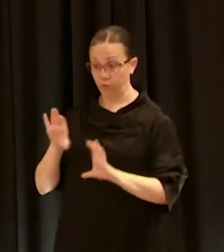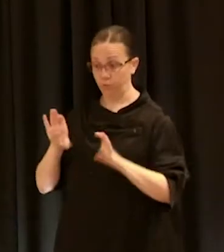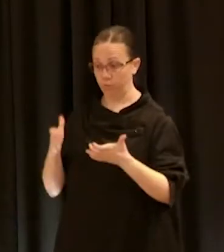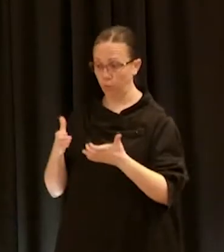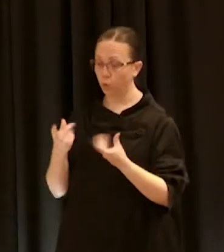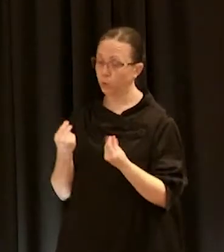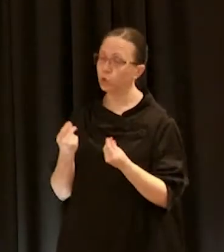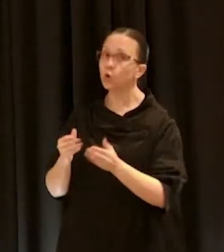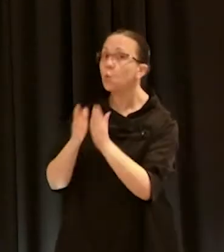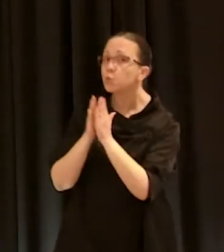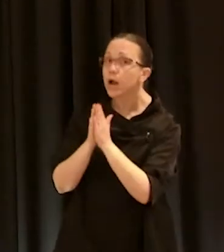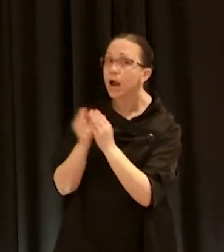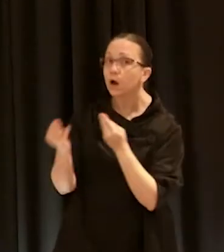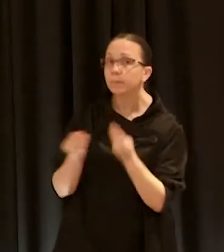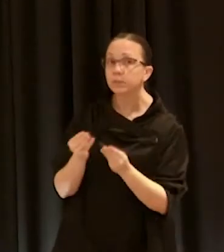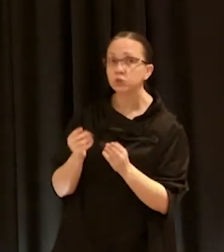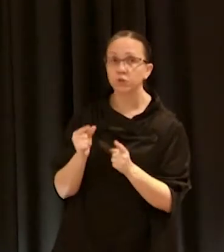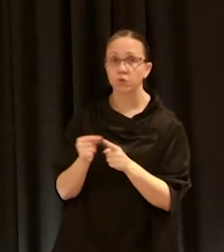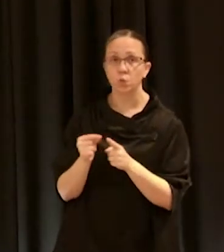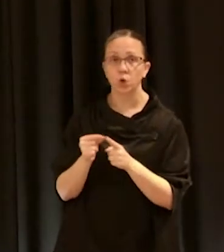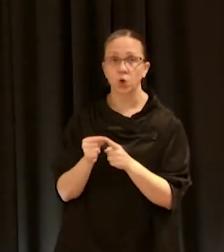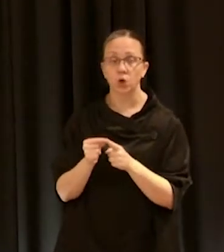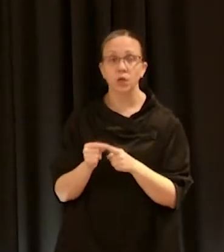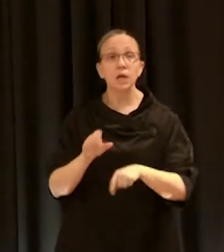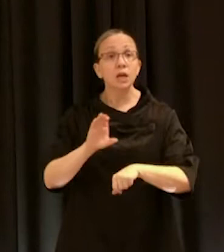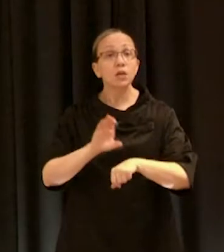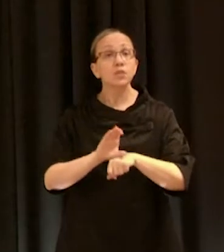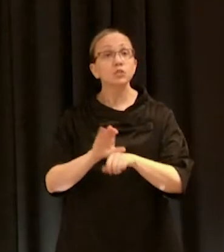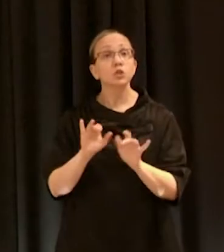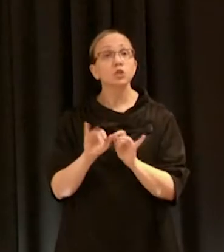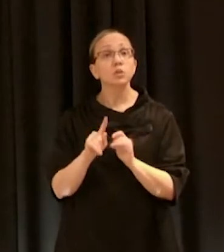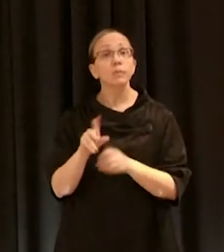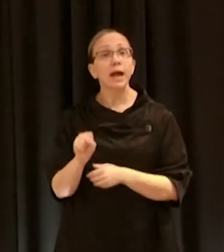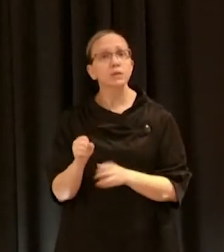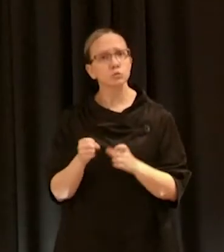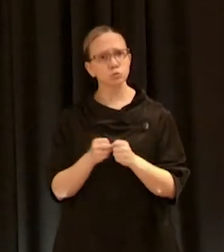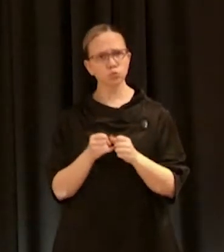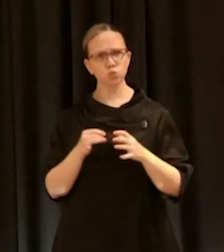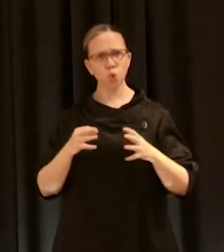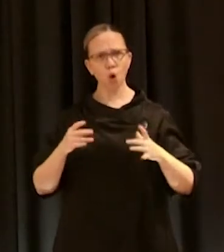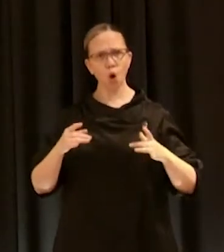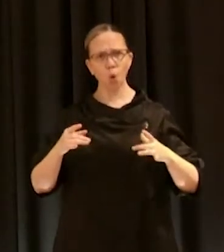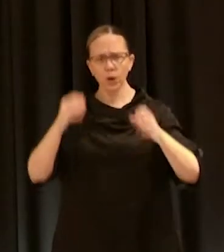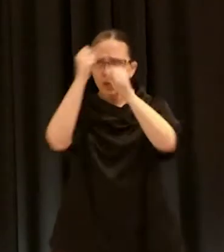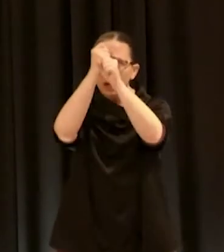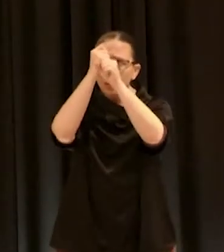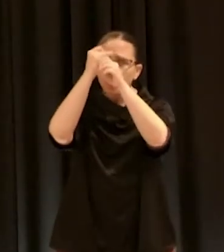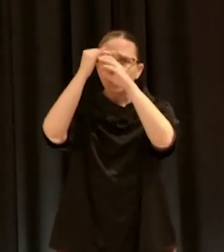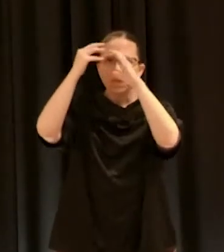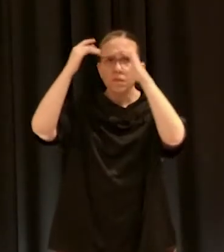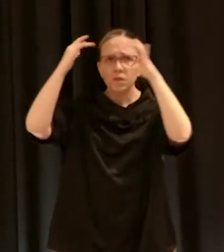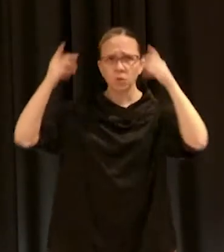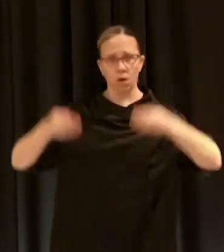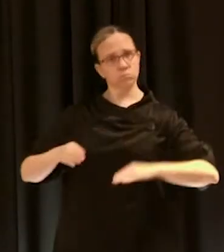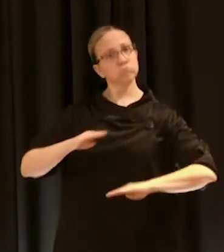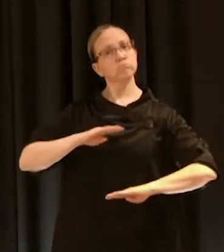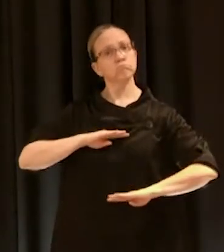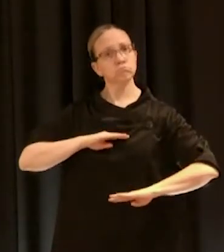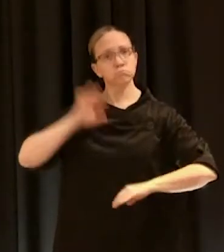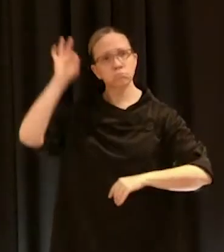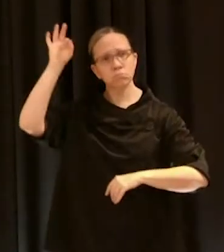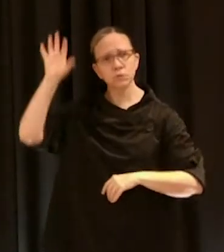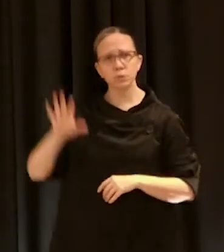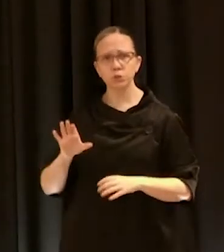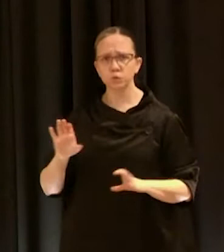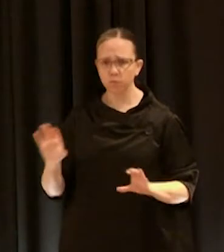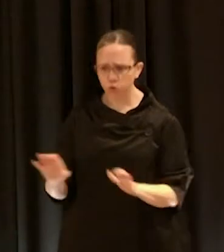prayer and to the ministry of the word. The church in the book of Acts was growing. The vision that from God was being fulfilled. The preachers was